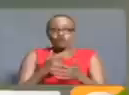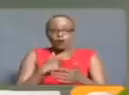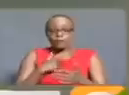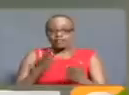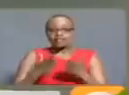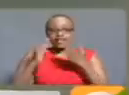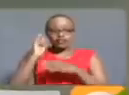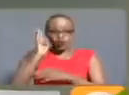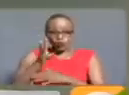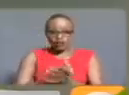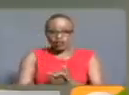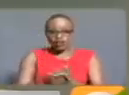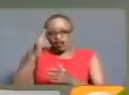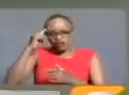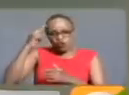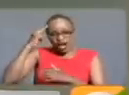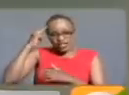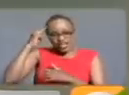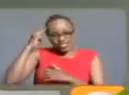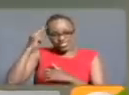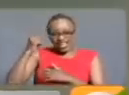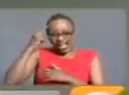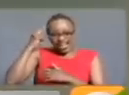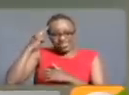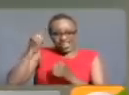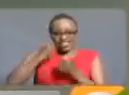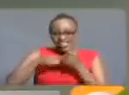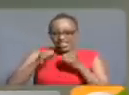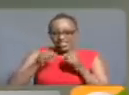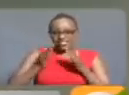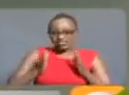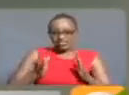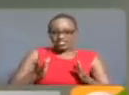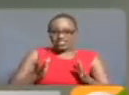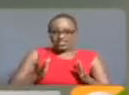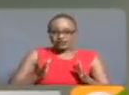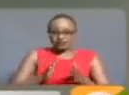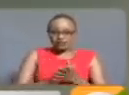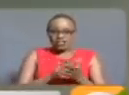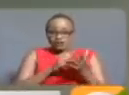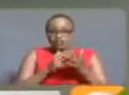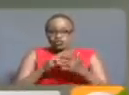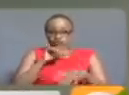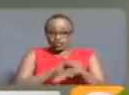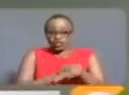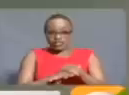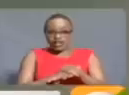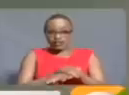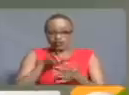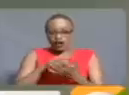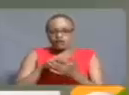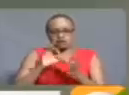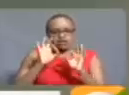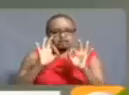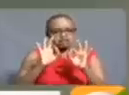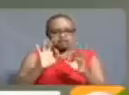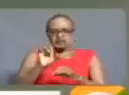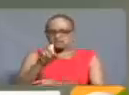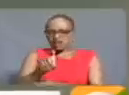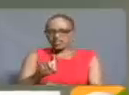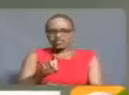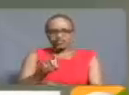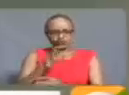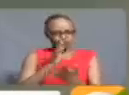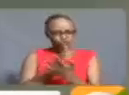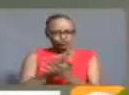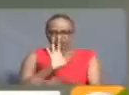deliver. For a dark actress, a dark complexioned actress to get a lead role, she has to be really good.